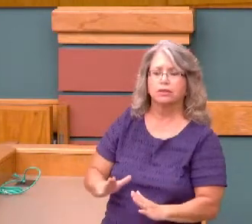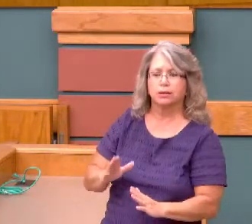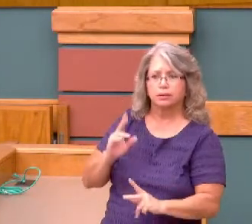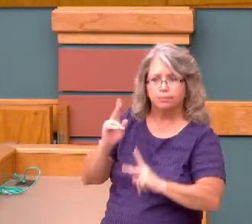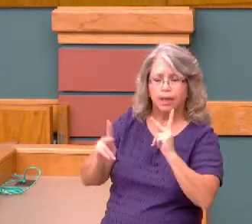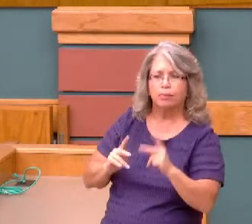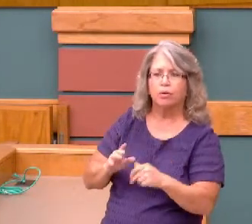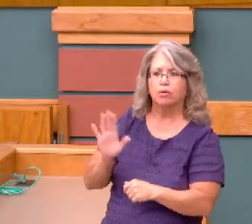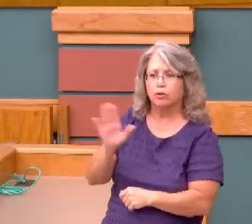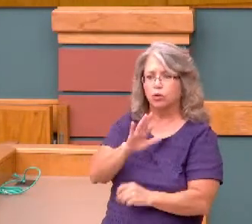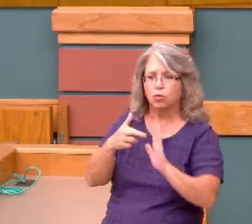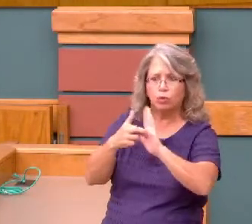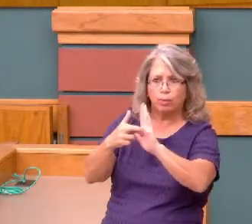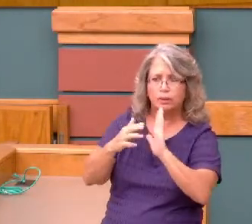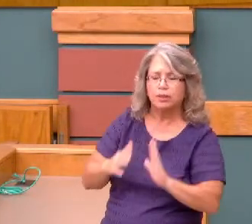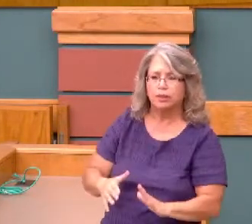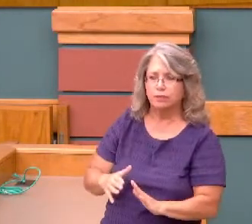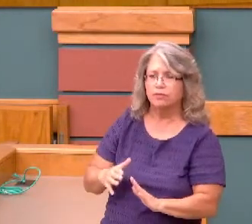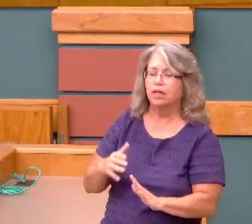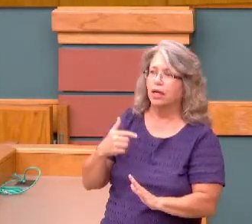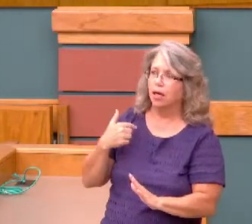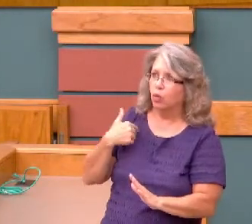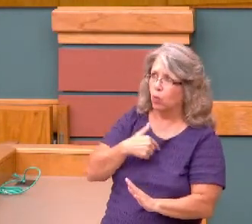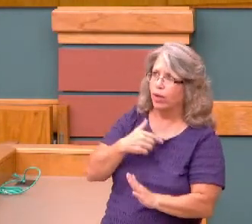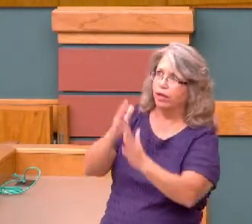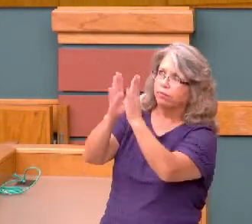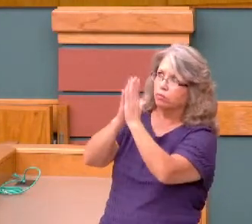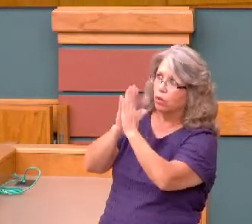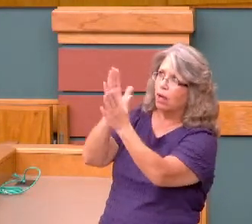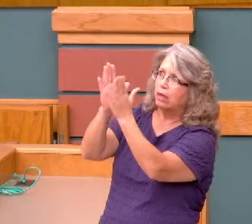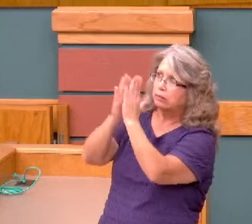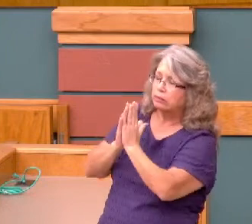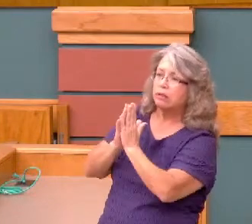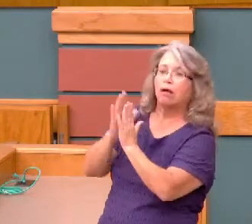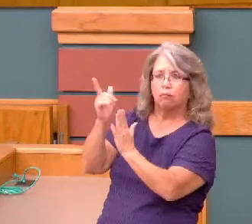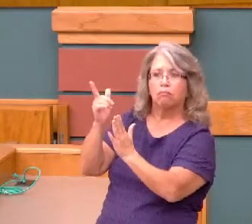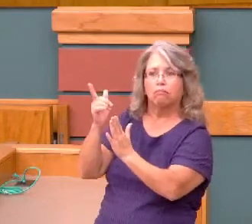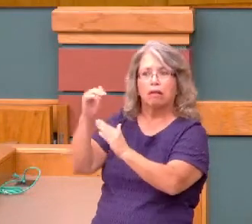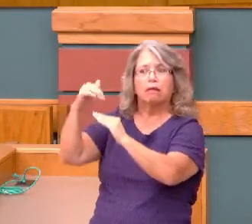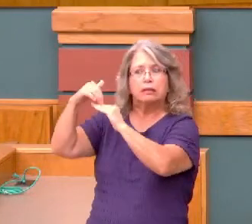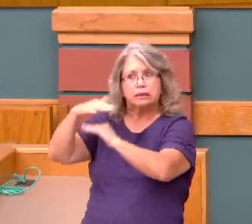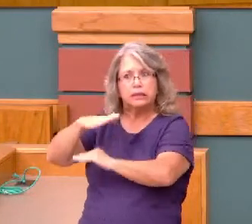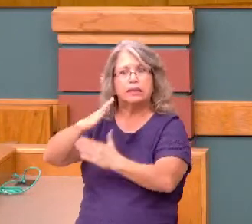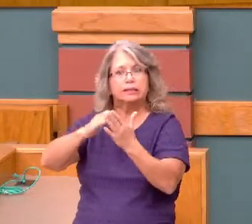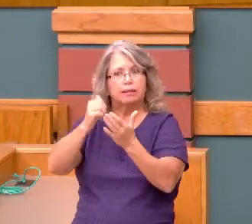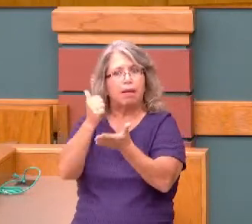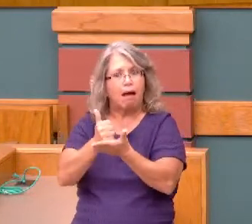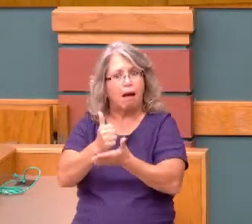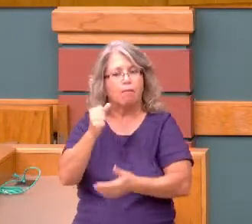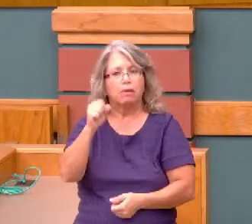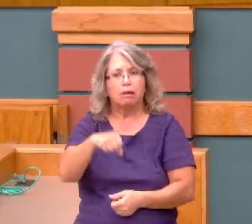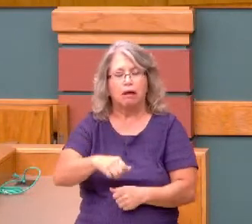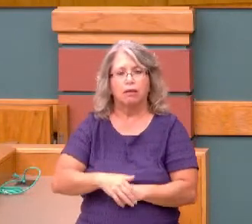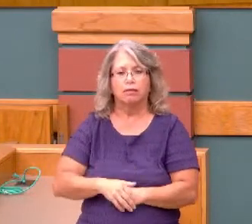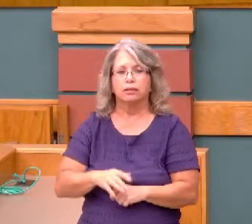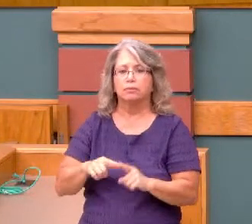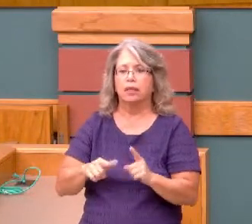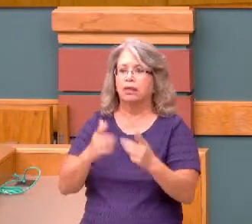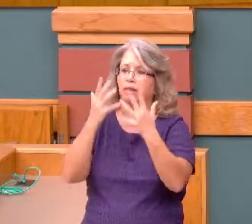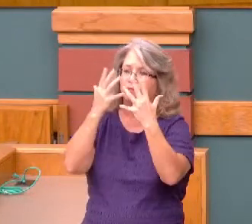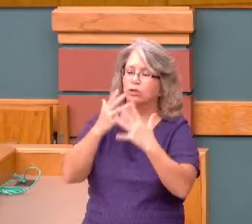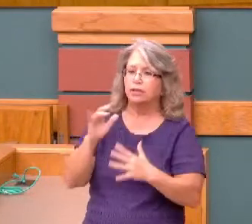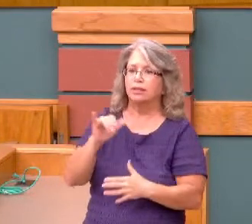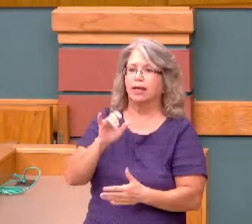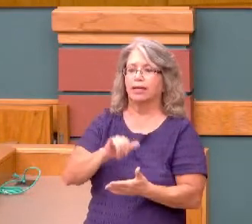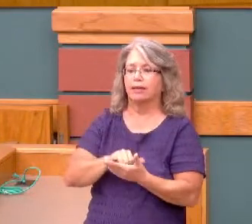and we are getting some help. But unfortunately, it's like that 167.